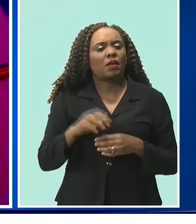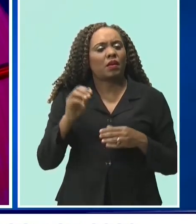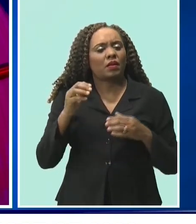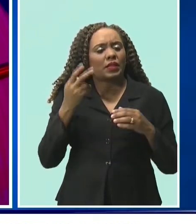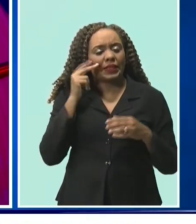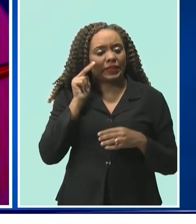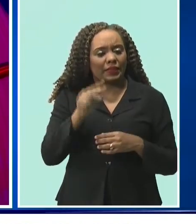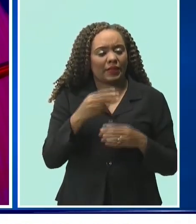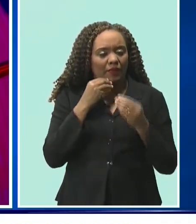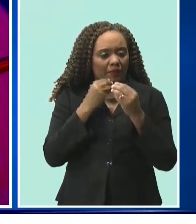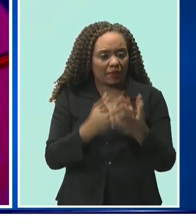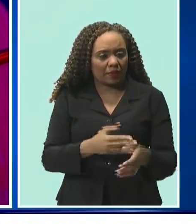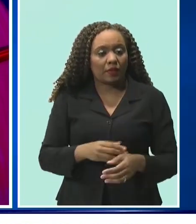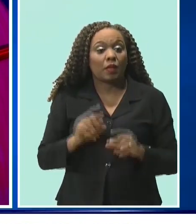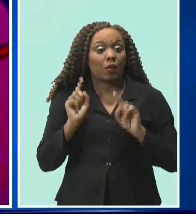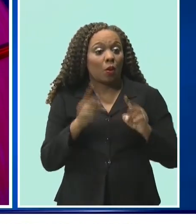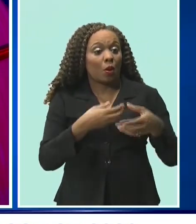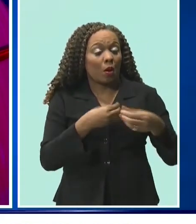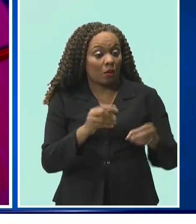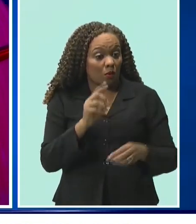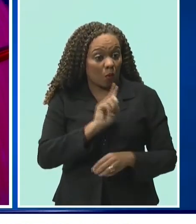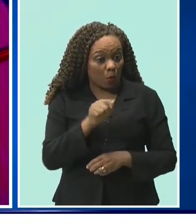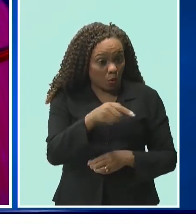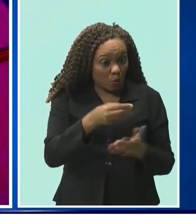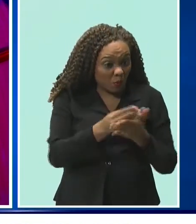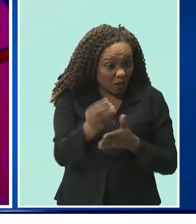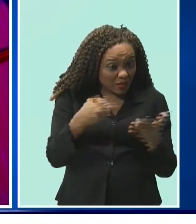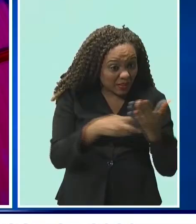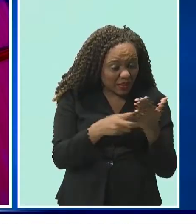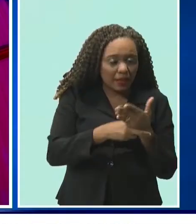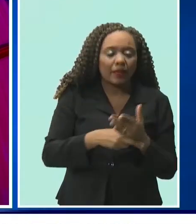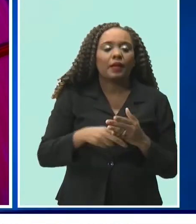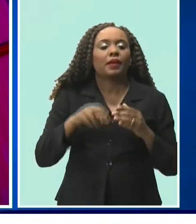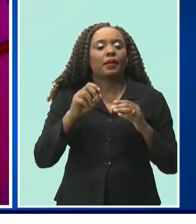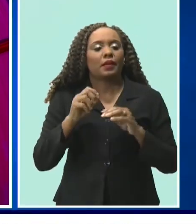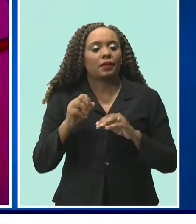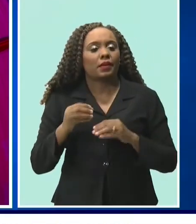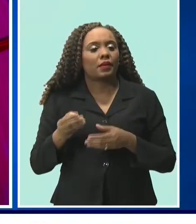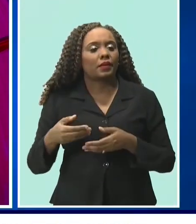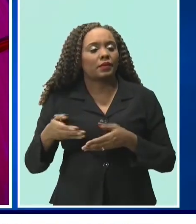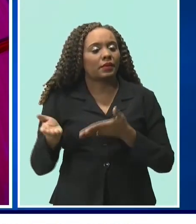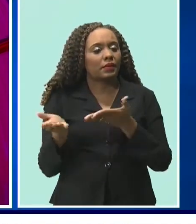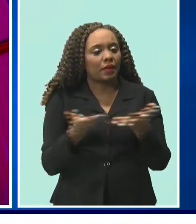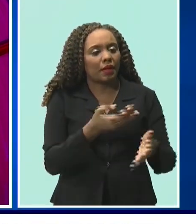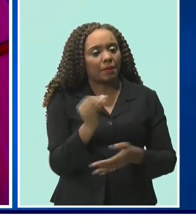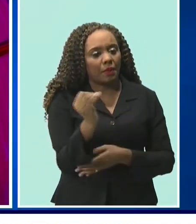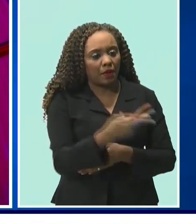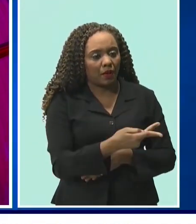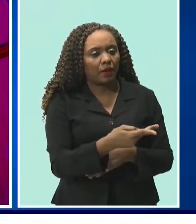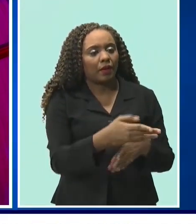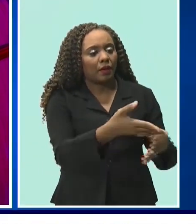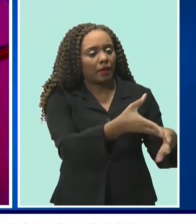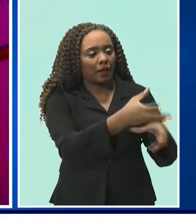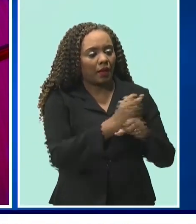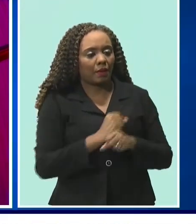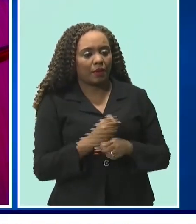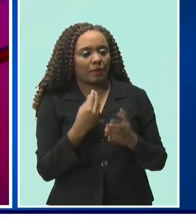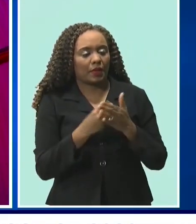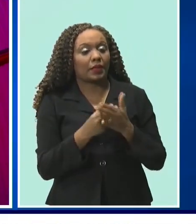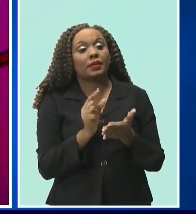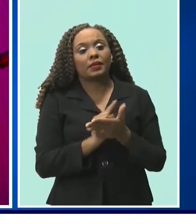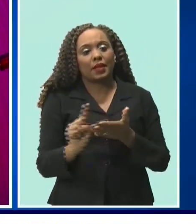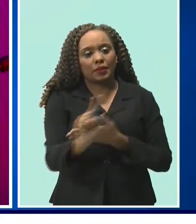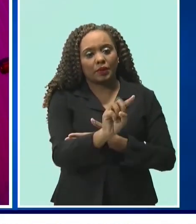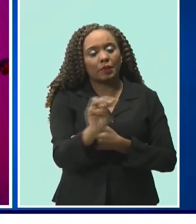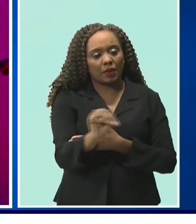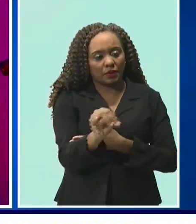able to go to the box office where you purchase your ticket, and you'll be able to get a refund from next week,